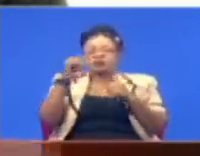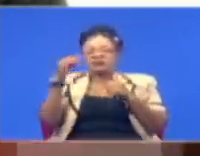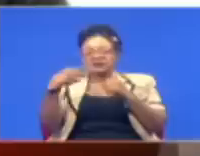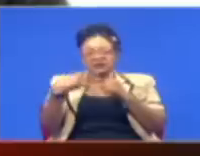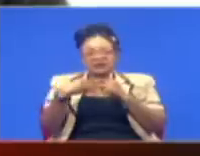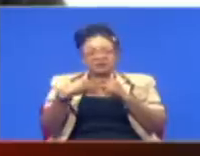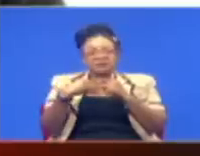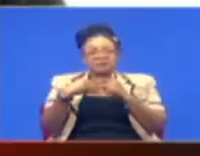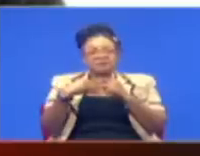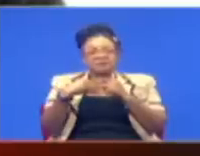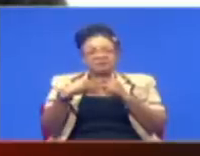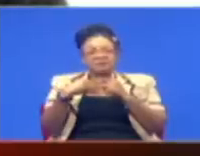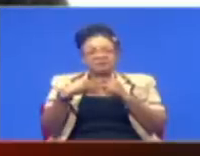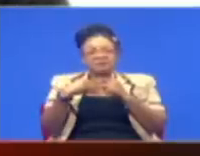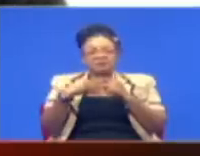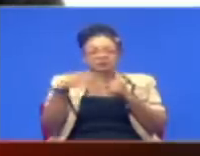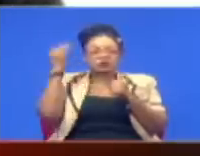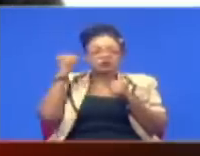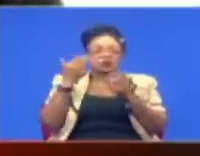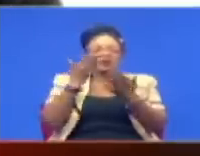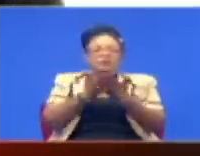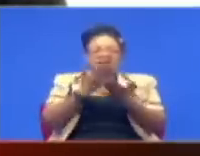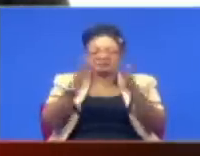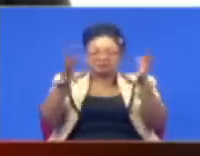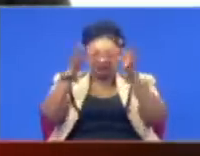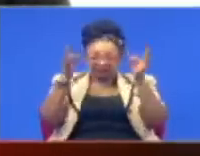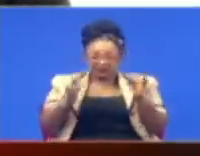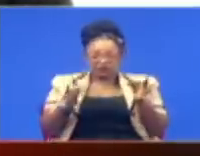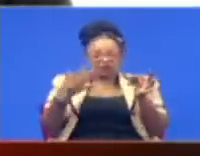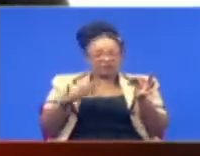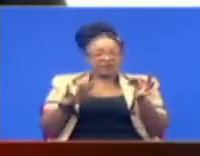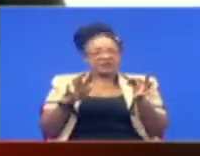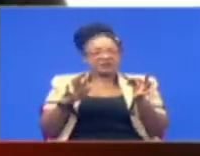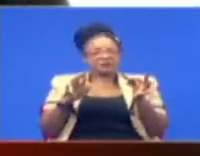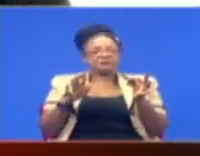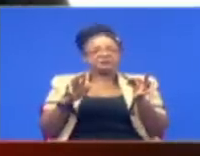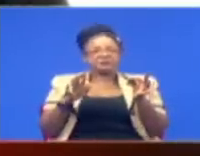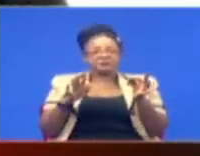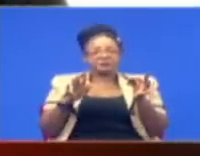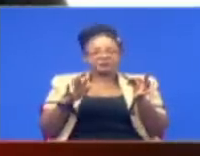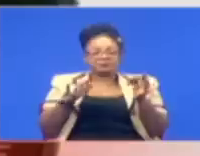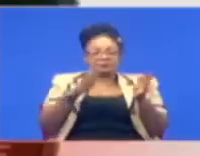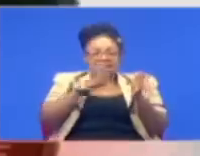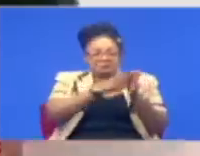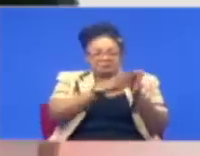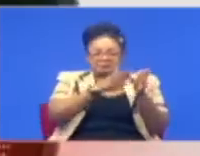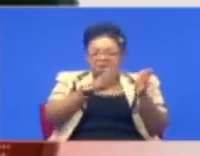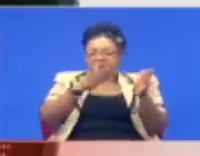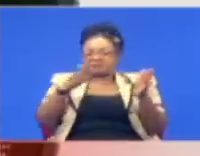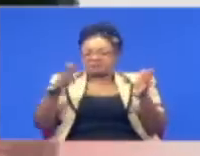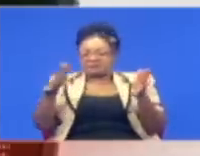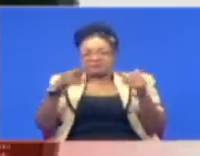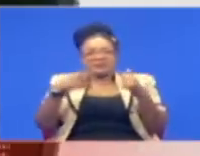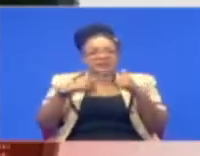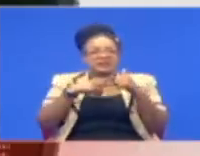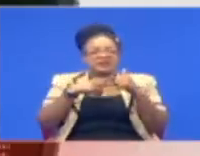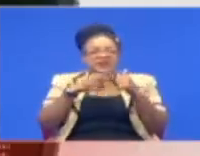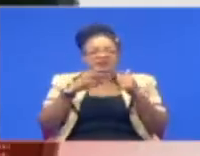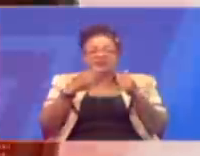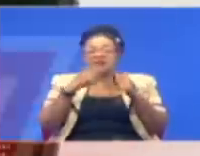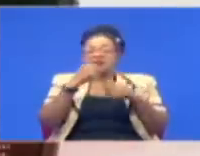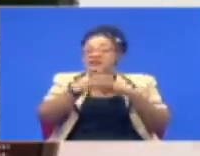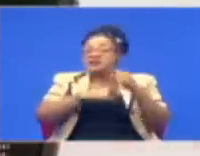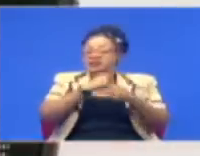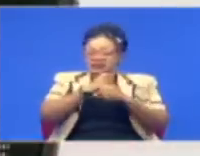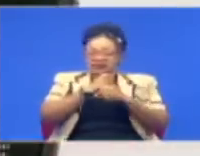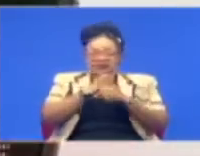2016, 2018, Court of Appeal gave its decision. That's a period of 7 years. And if it went to the Supreme Court, probably it would